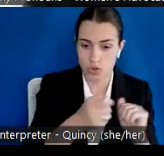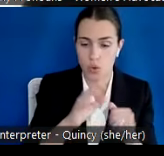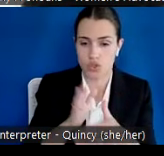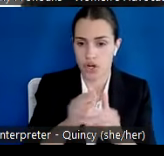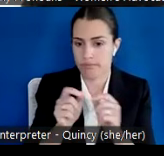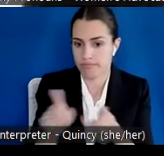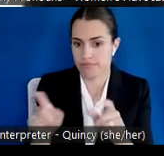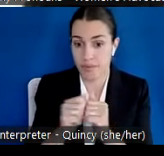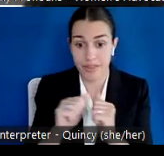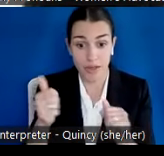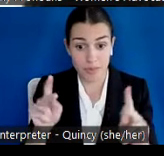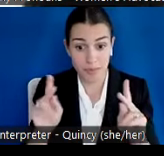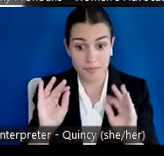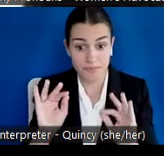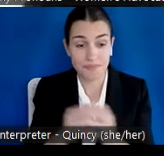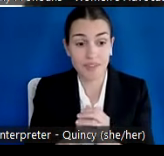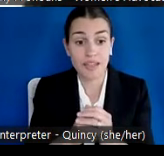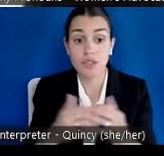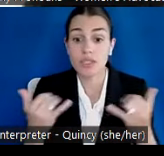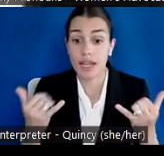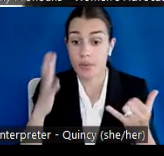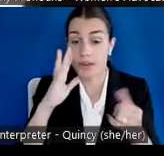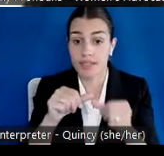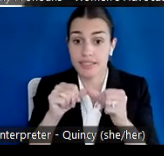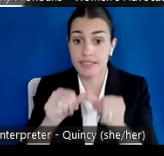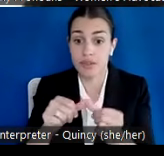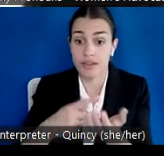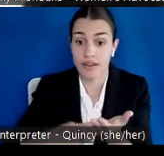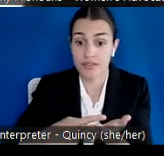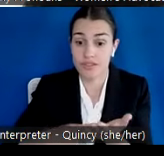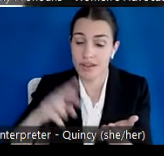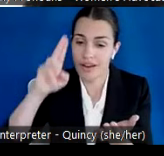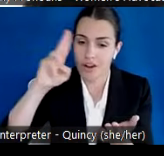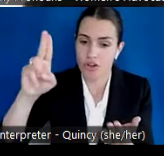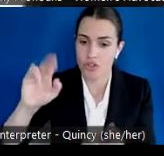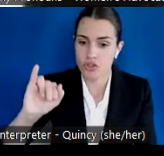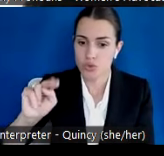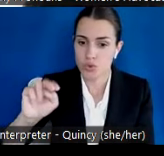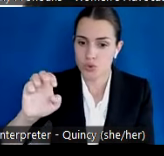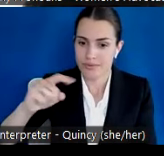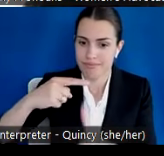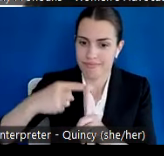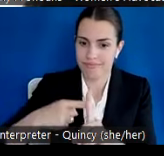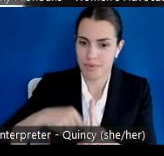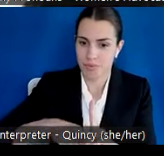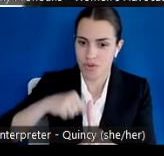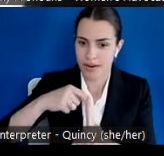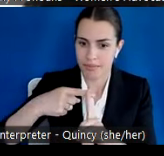And today we'll be continuing that conversation in honor of June as Pride Month, which not only